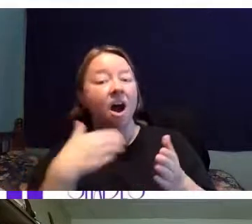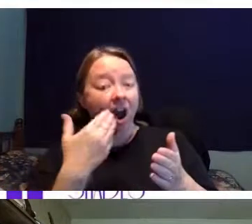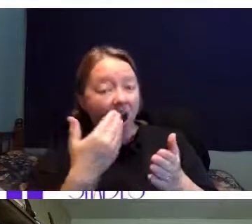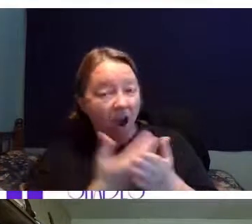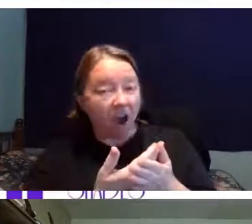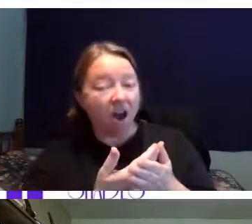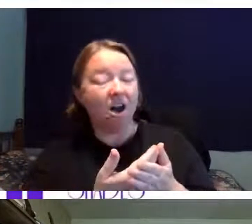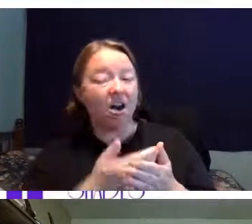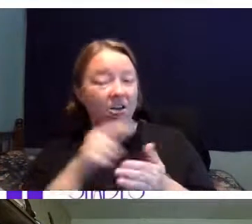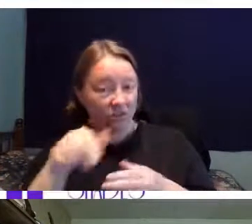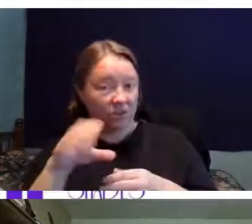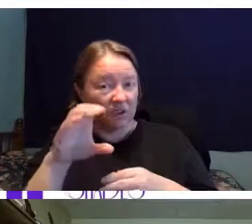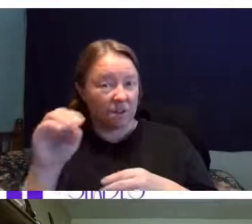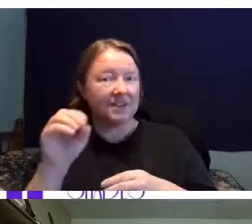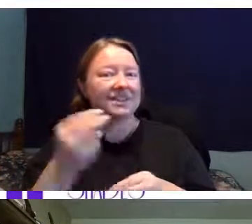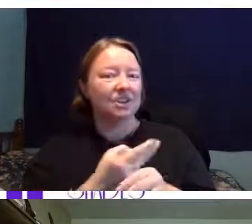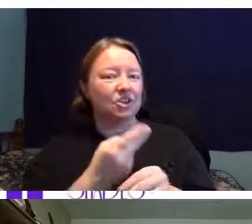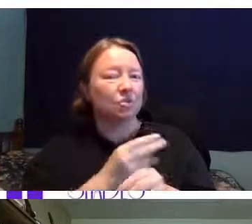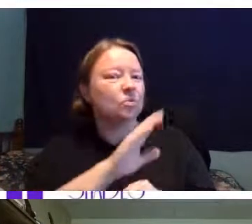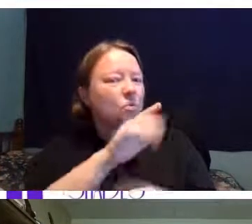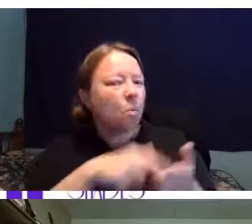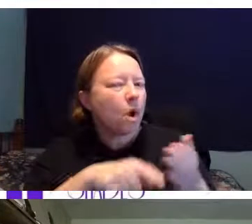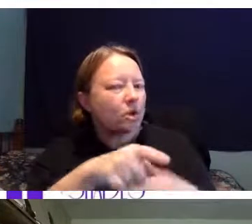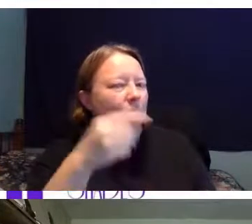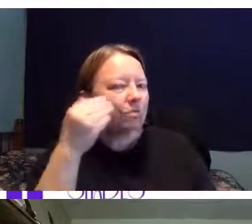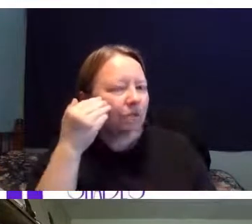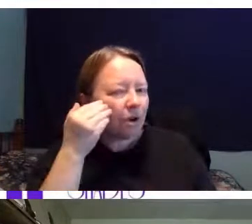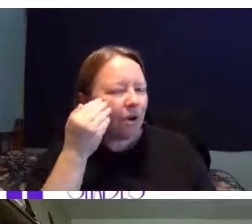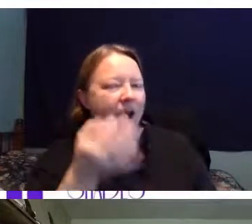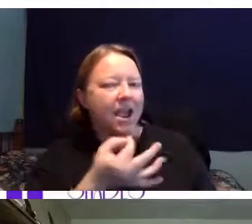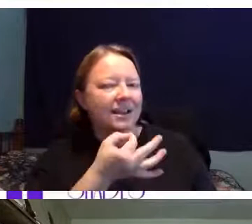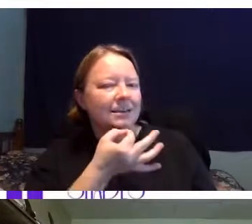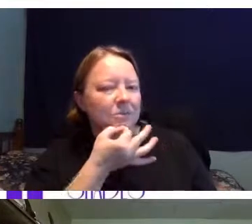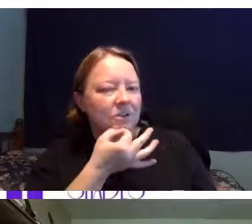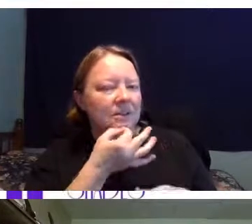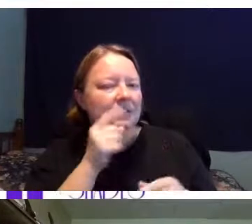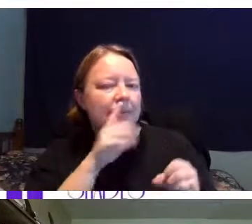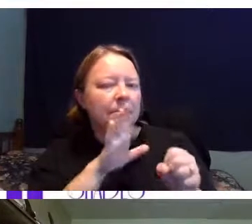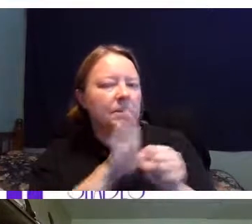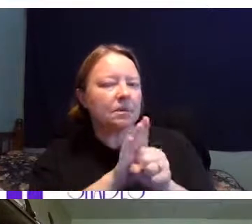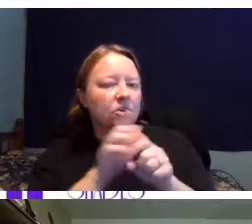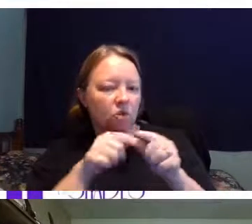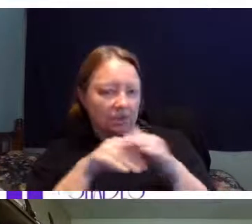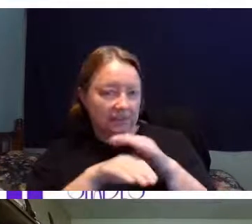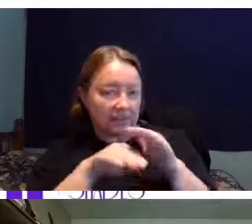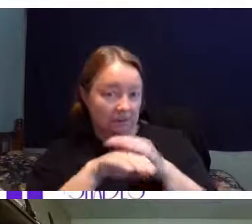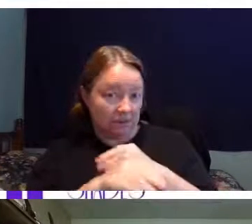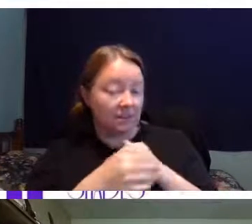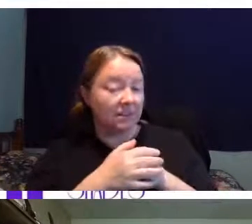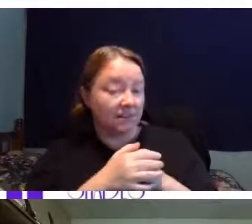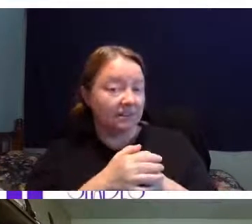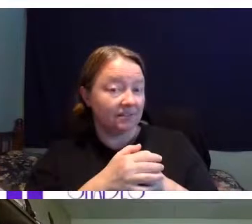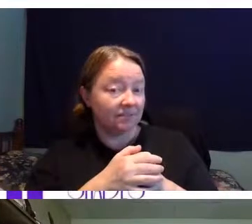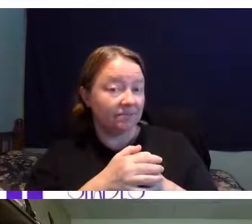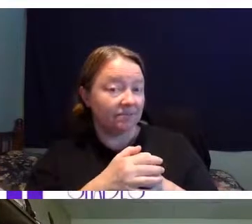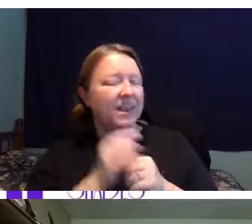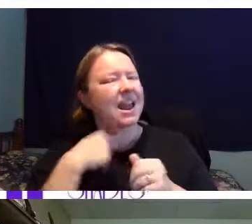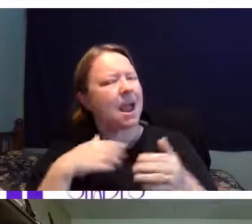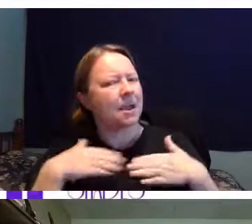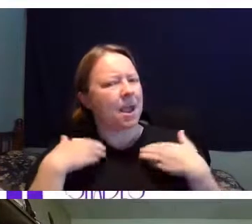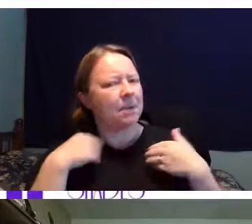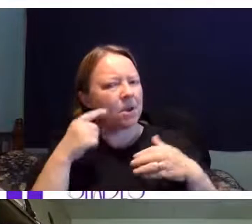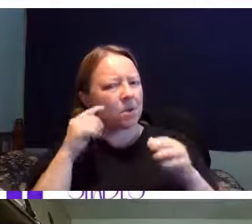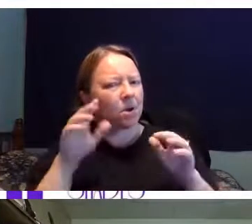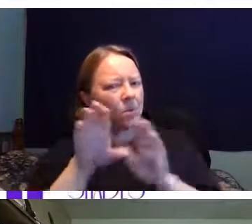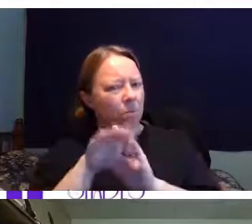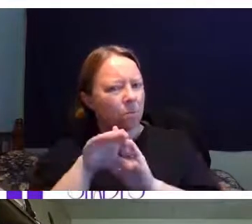use your knowledge, expertise, and commitment to accessibility. And I'm glad we're recording